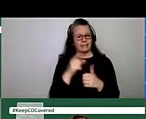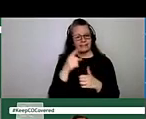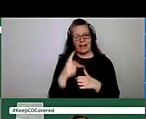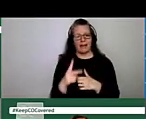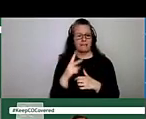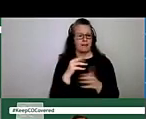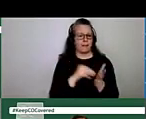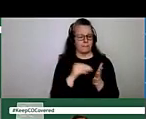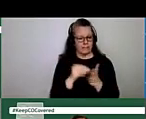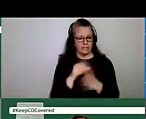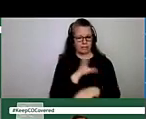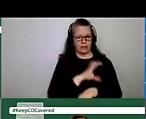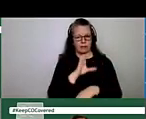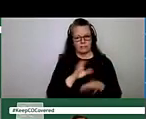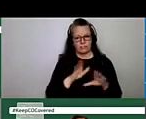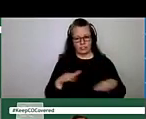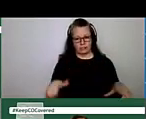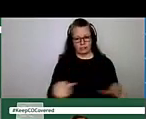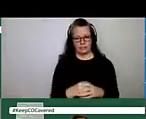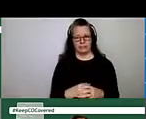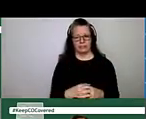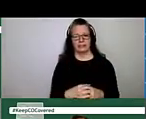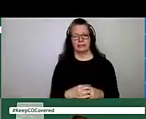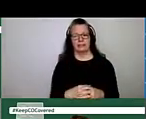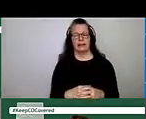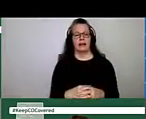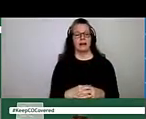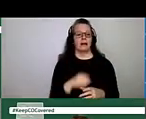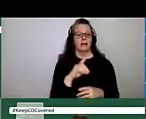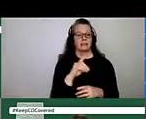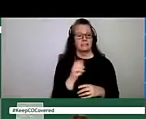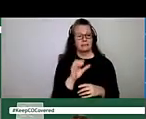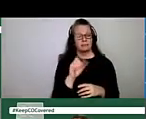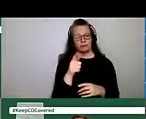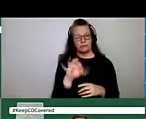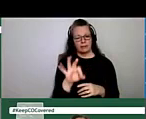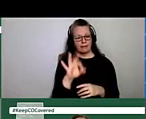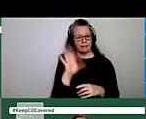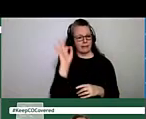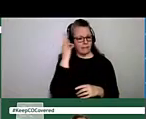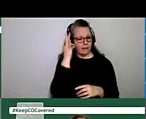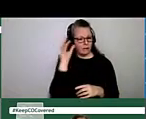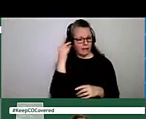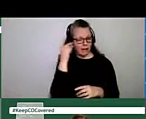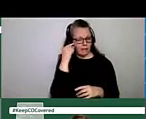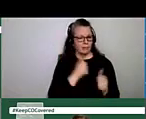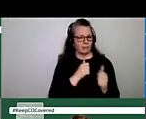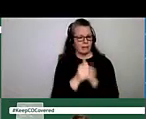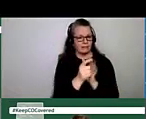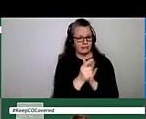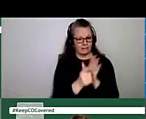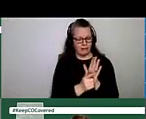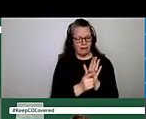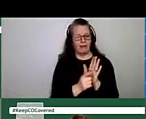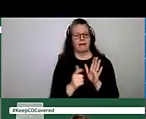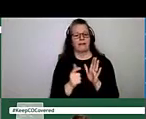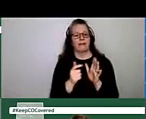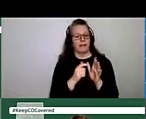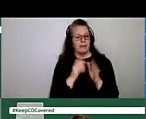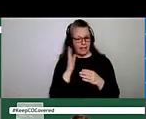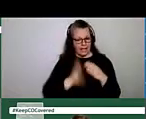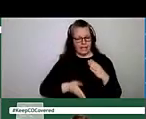children. On December 29th, the federal government passed legislation ending the continuous coverage provision that's been